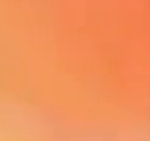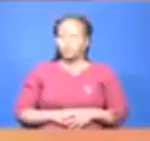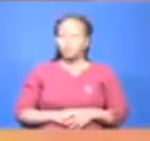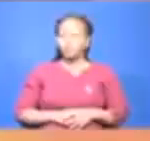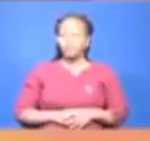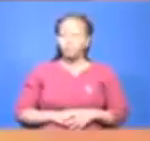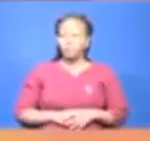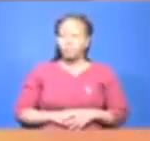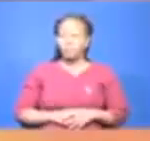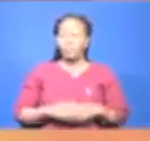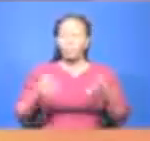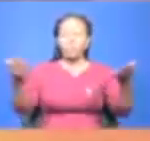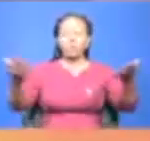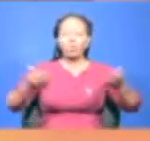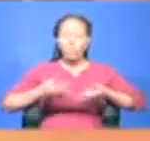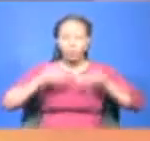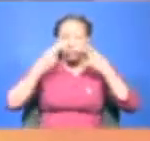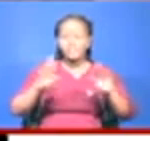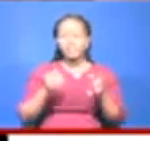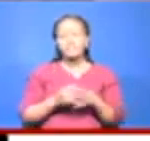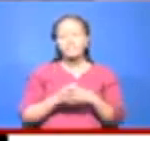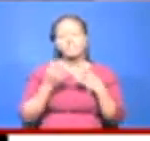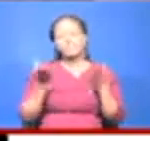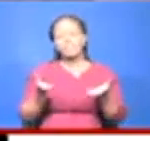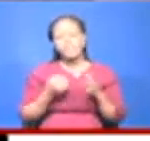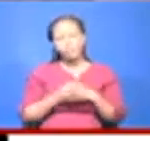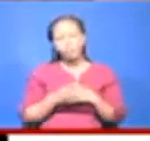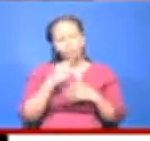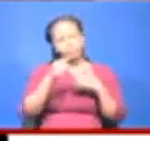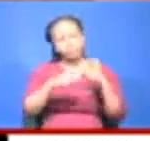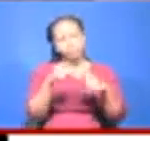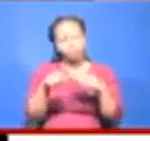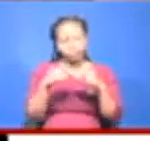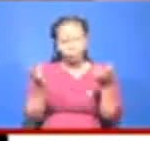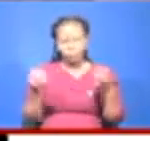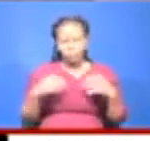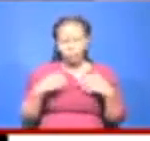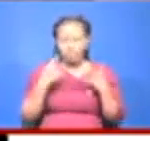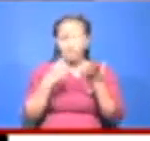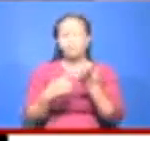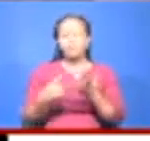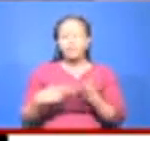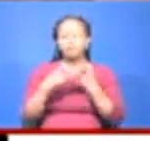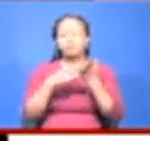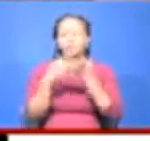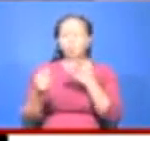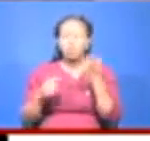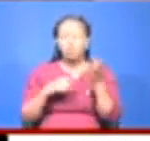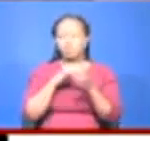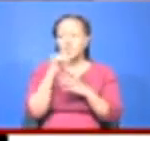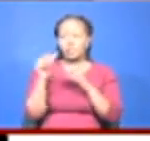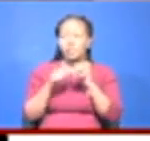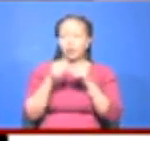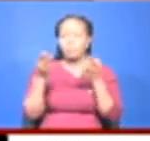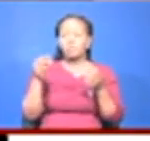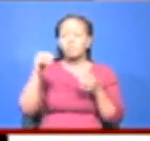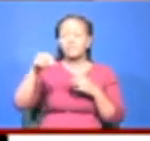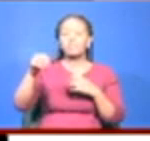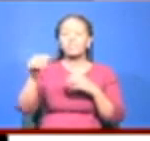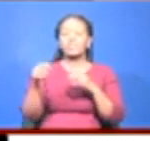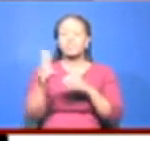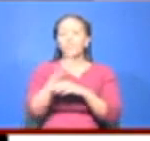Welcome back. You're watching BizCheck Live from Broadcasting House. And now we want to have a conversation around fertilizer consumption and, of